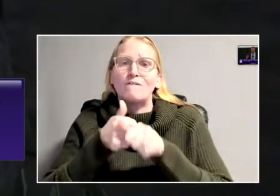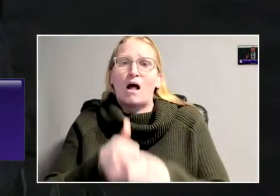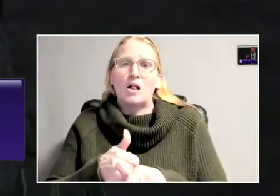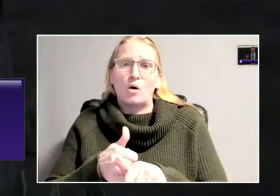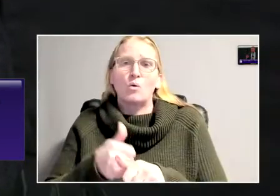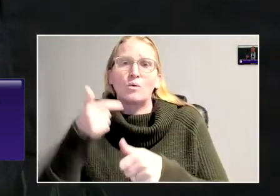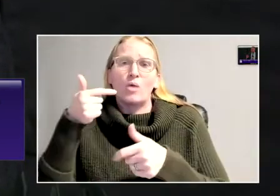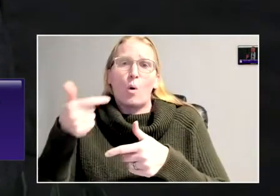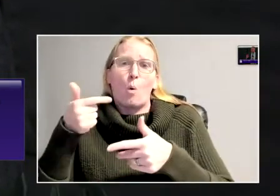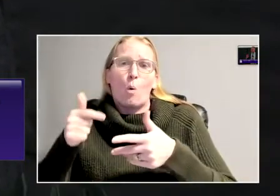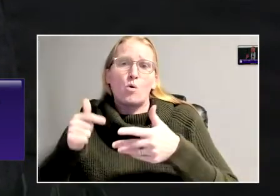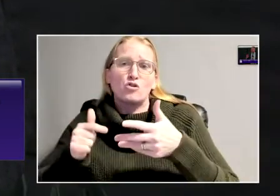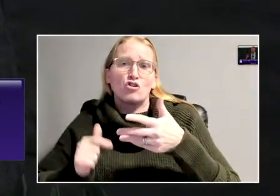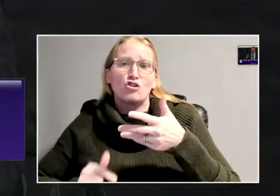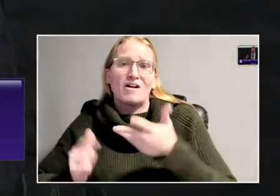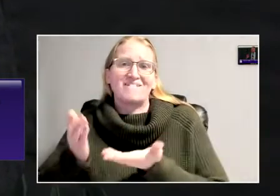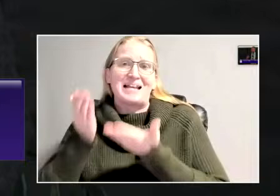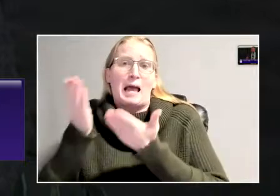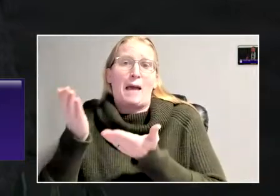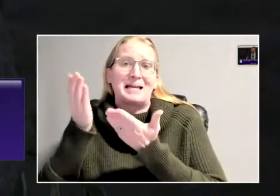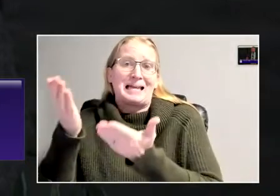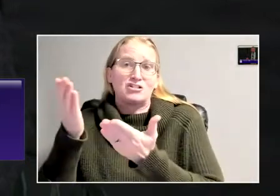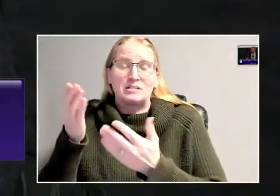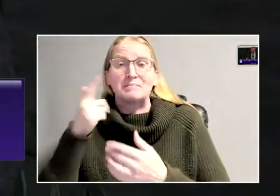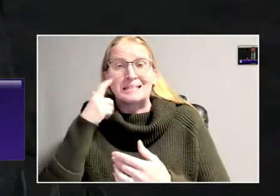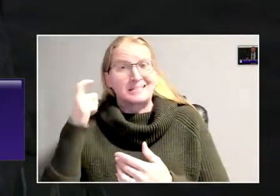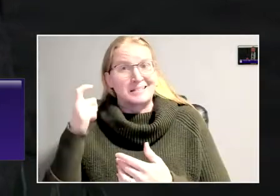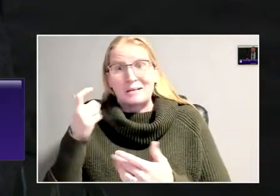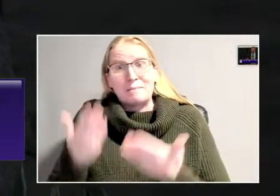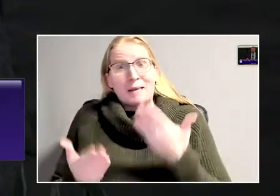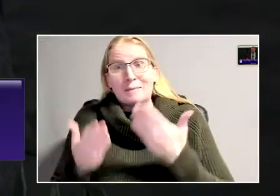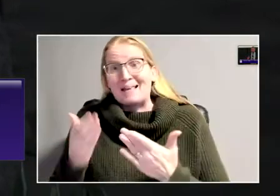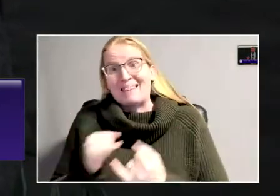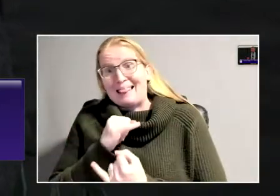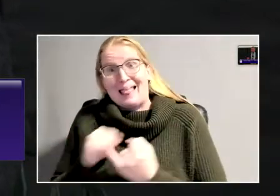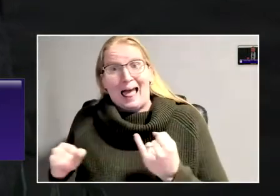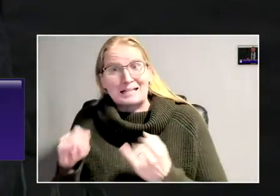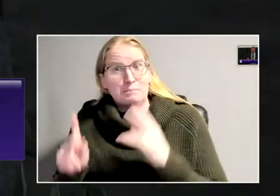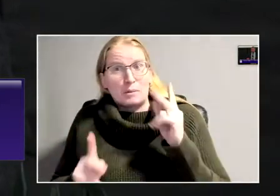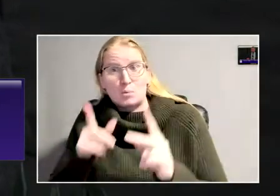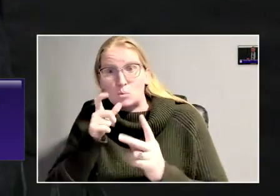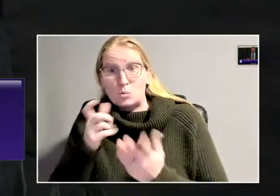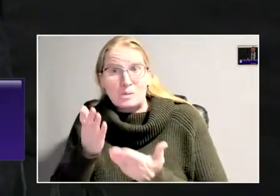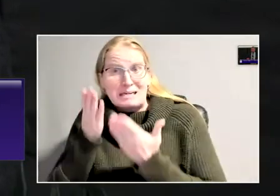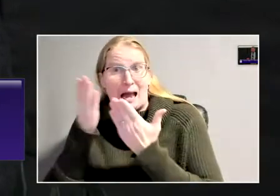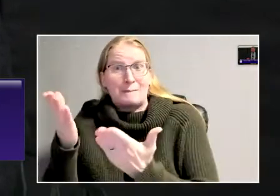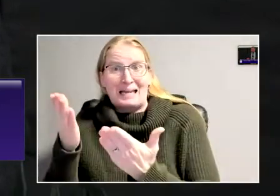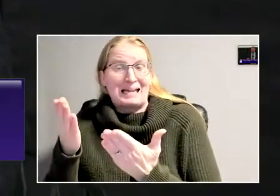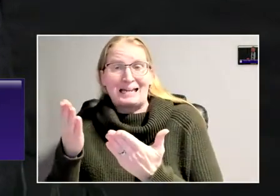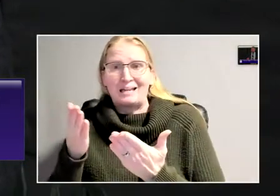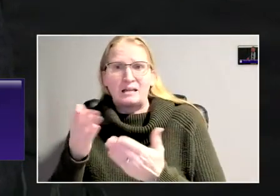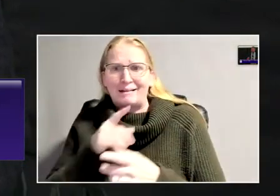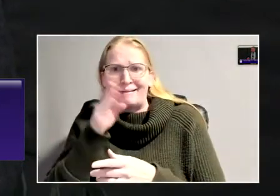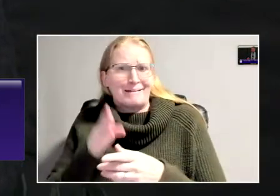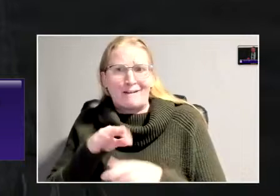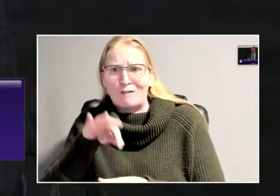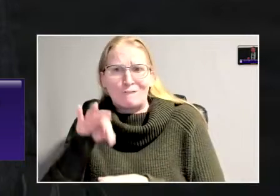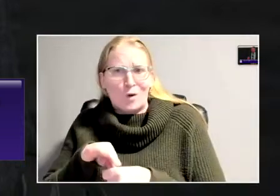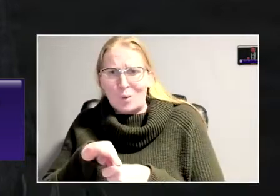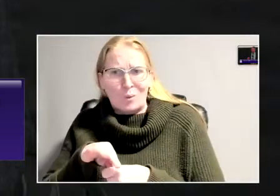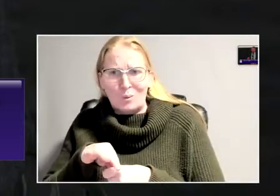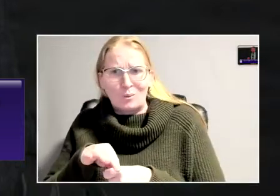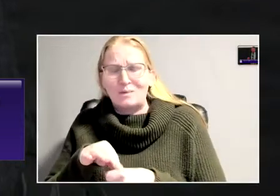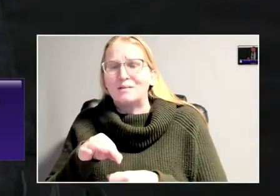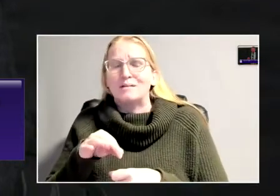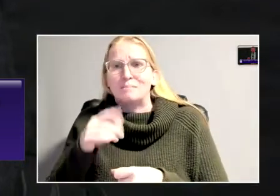times you may not even get to the last people who've been nominated we're not going to proceed that way if there are more